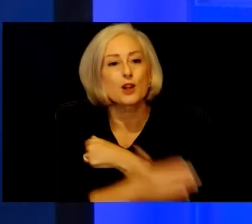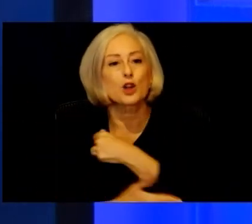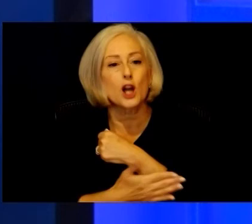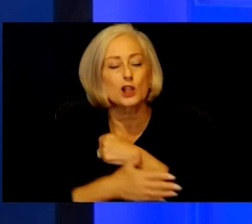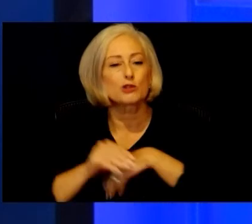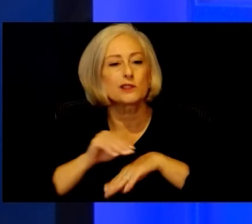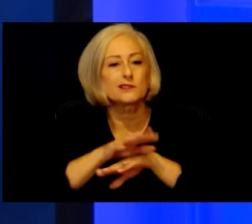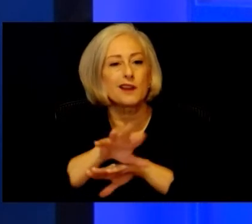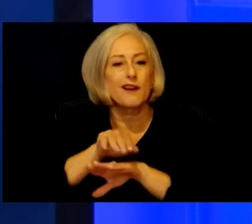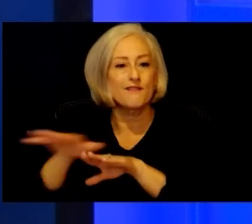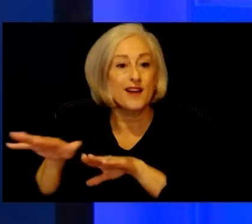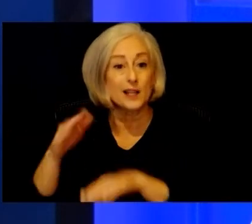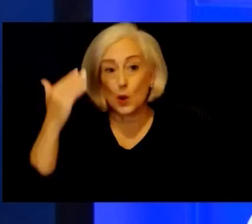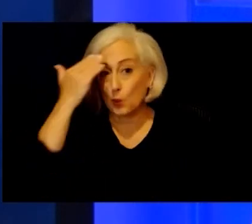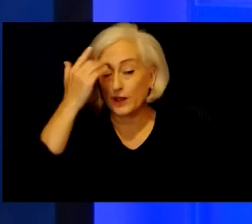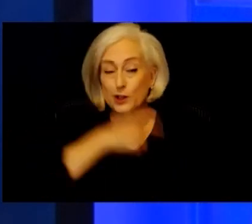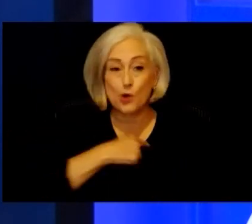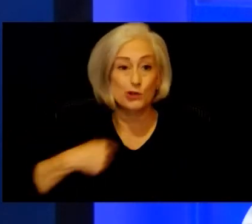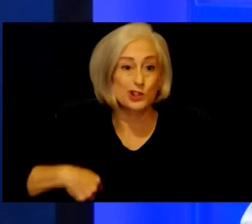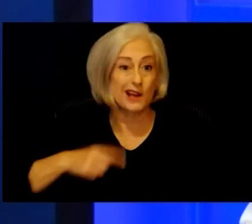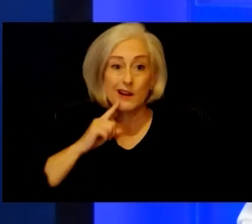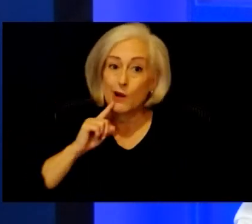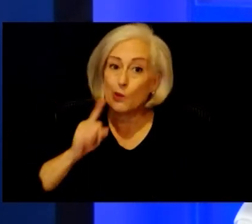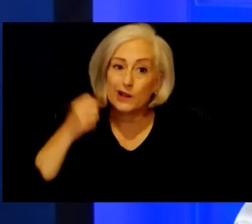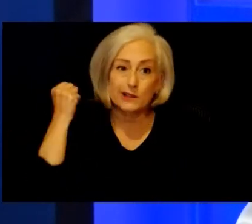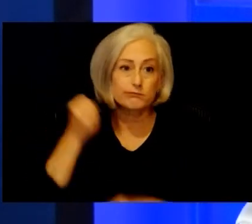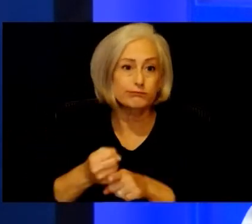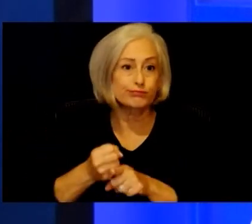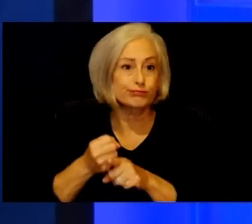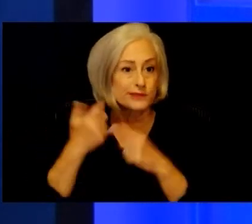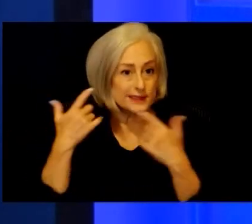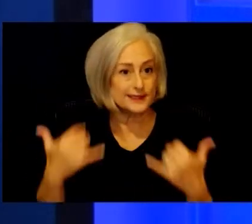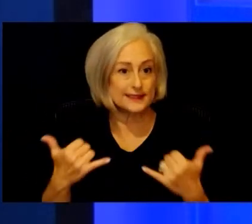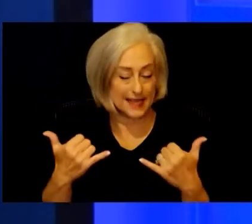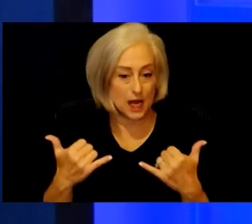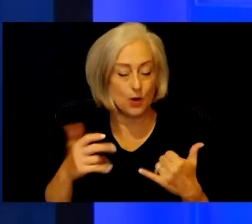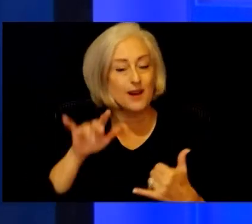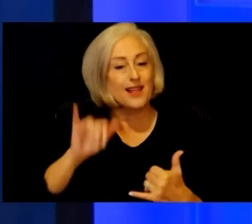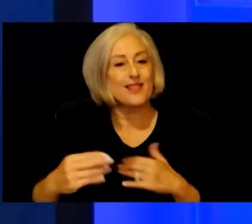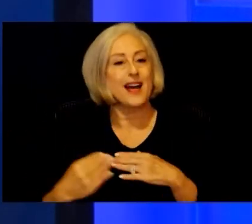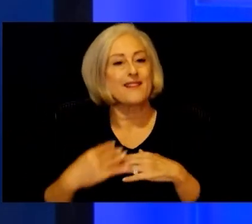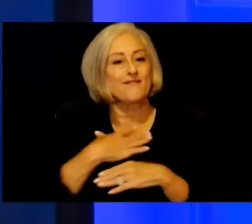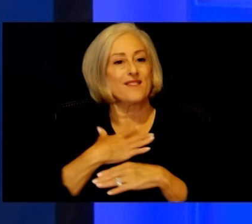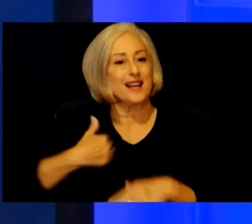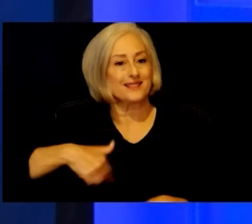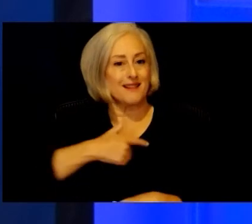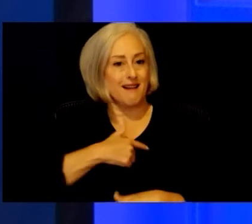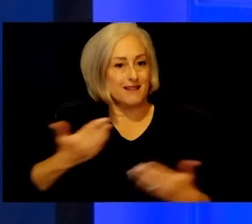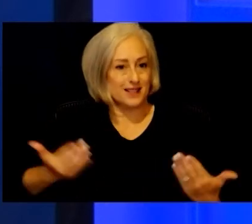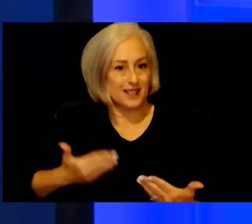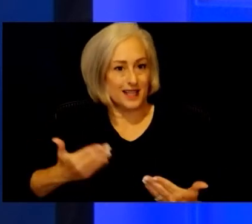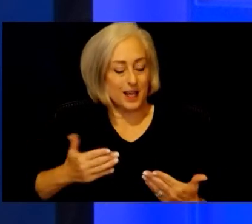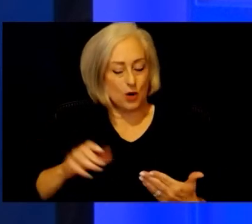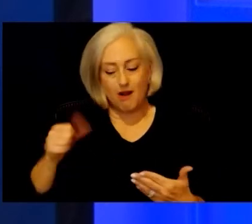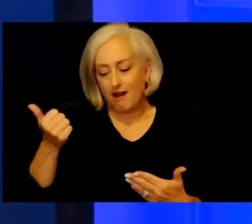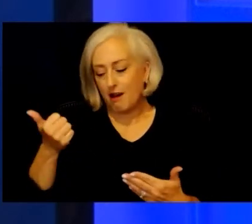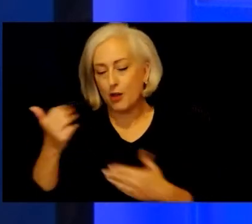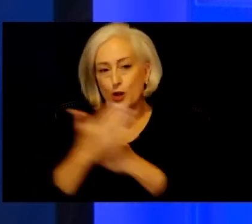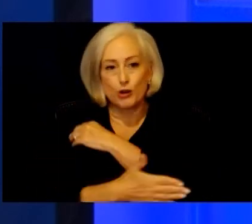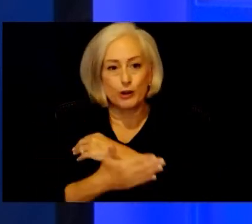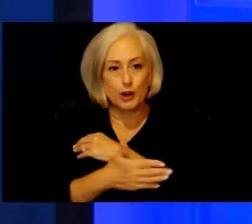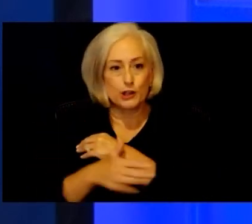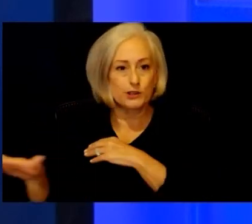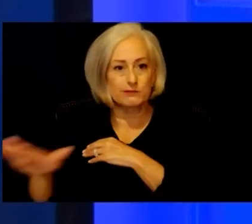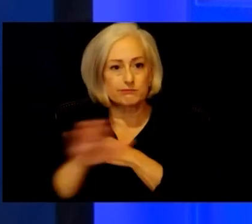is extremely affected right now, and that affects, how we live here, how other places live, because of supply chain